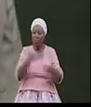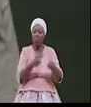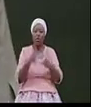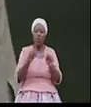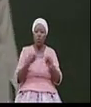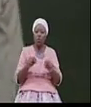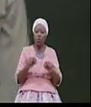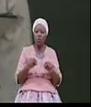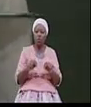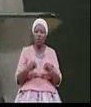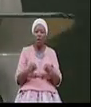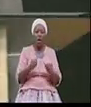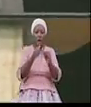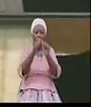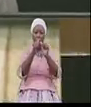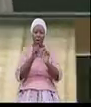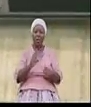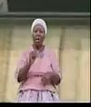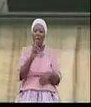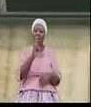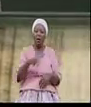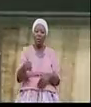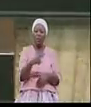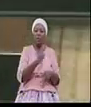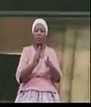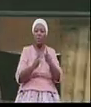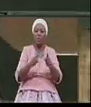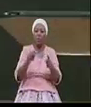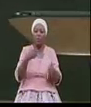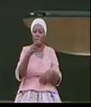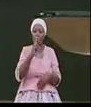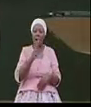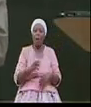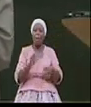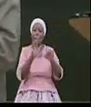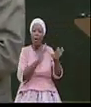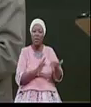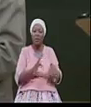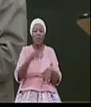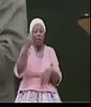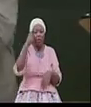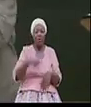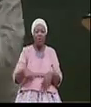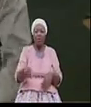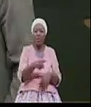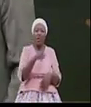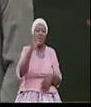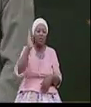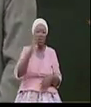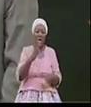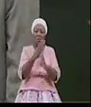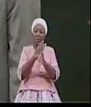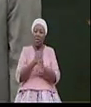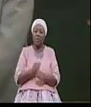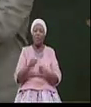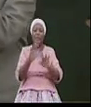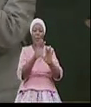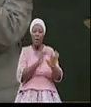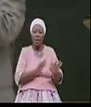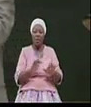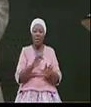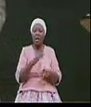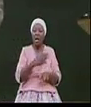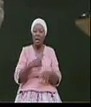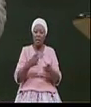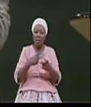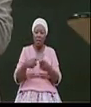Blessed are those people who are merciful, for they shall receive mercy. And